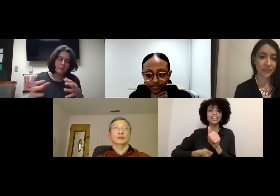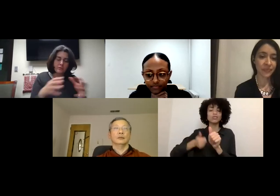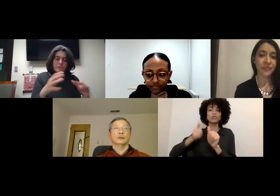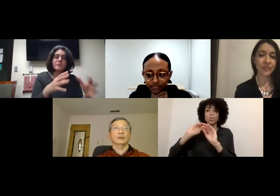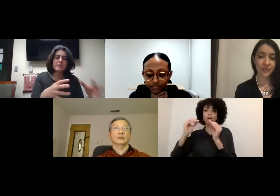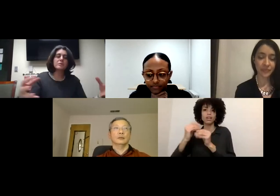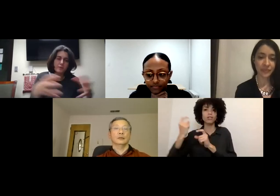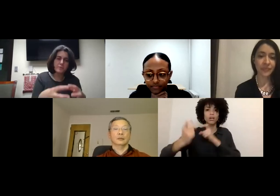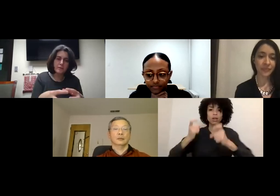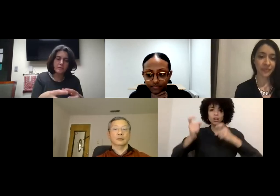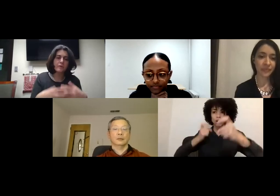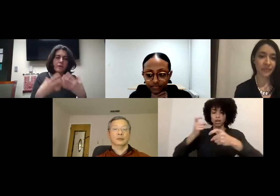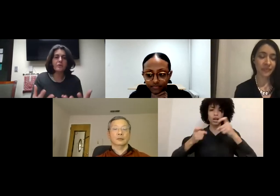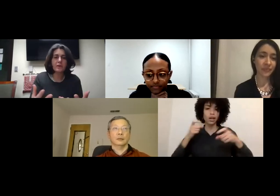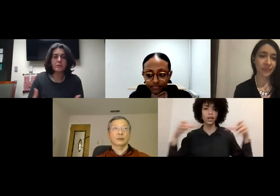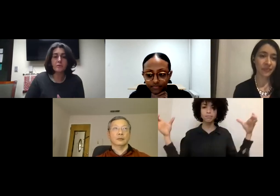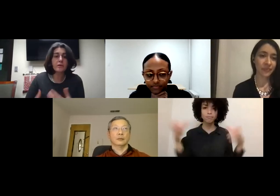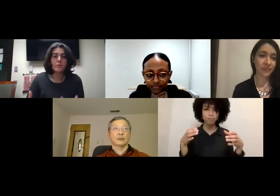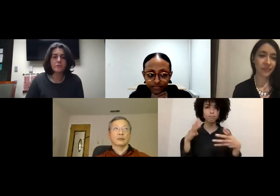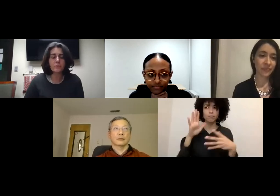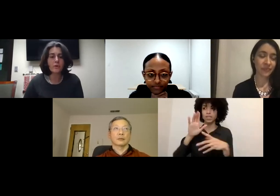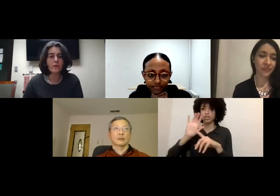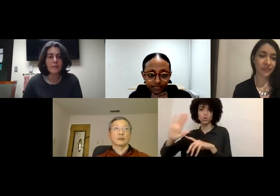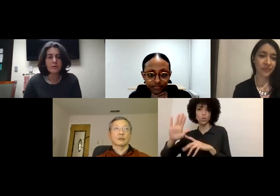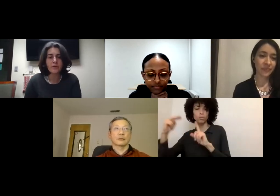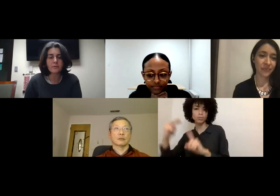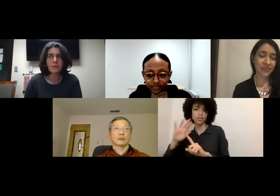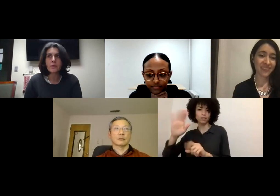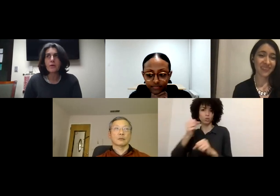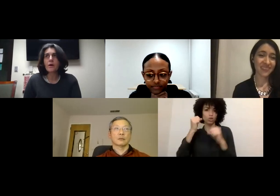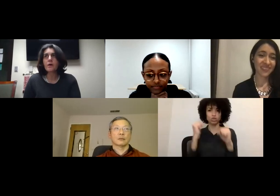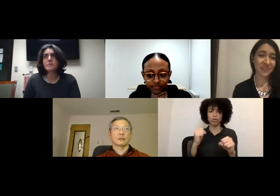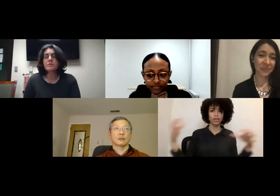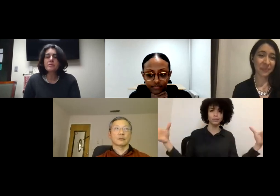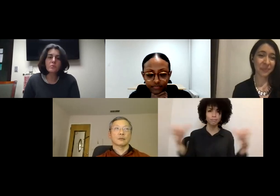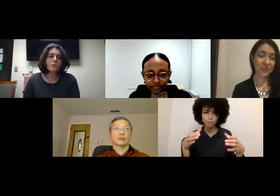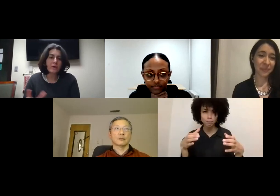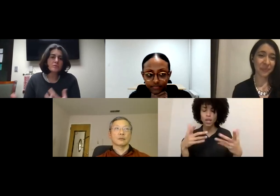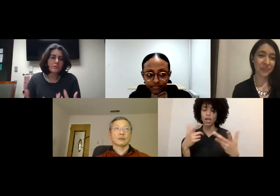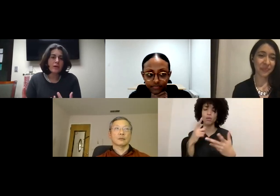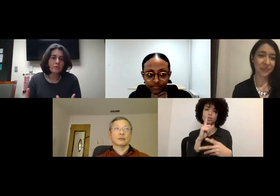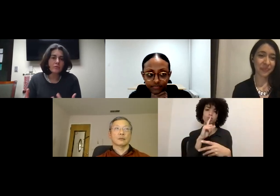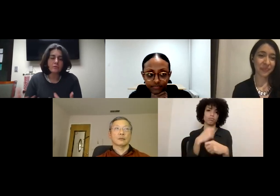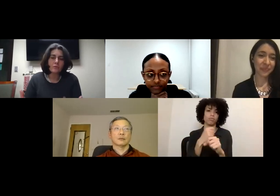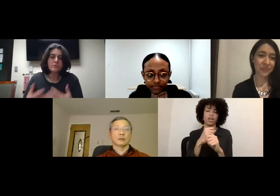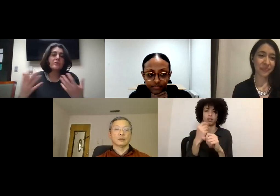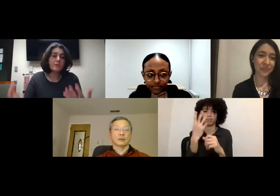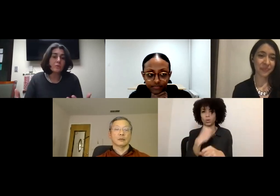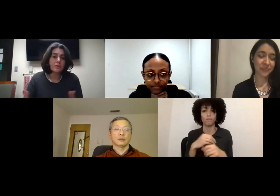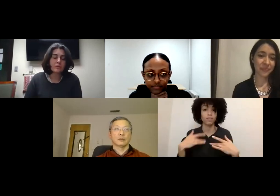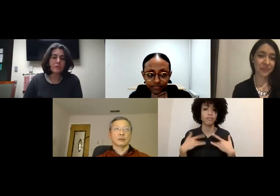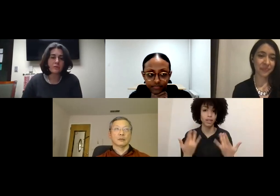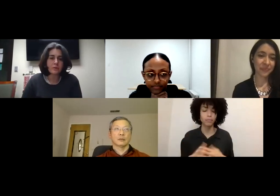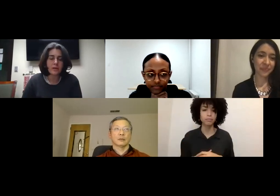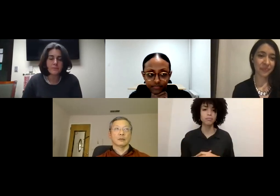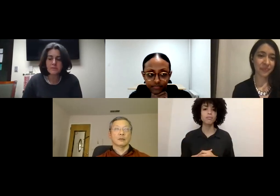them their own strengths. We brought them together, and we created a really wonderful program and event. So I think that's one way to sort of counter or to deal